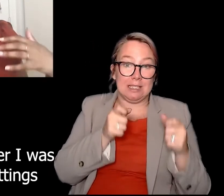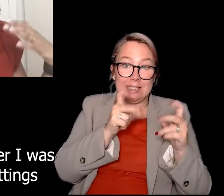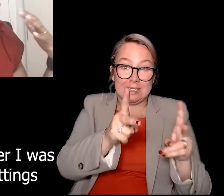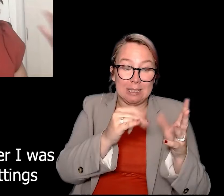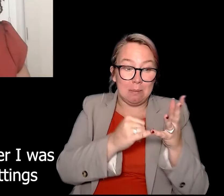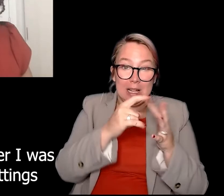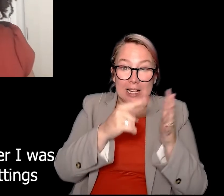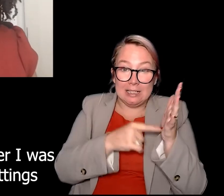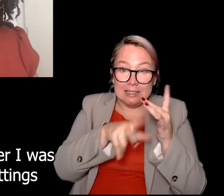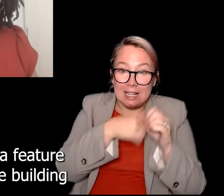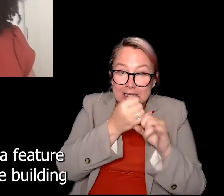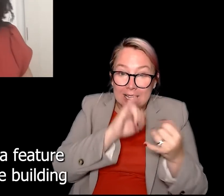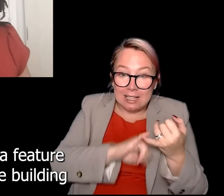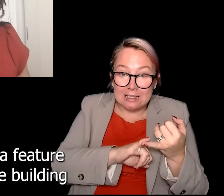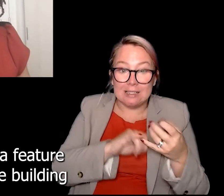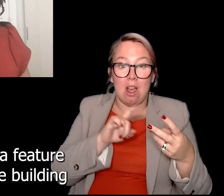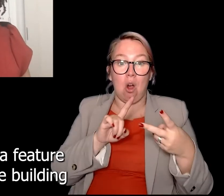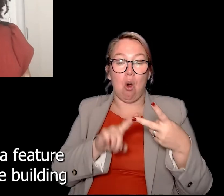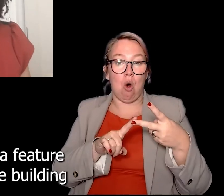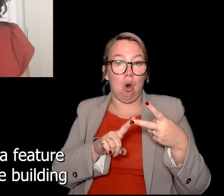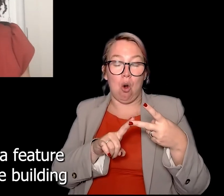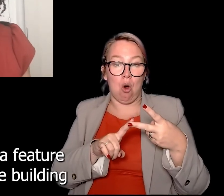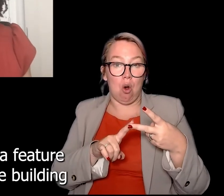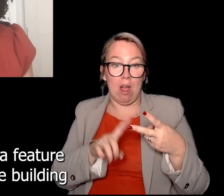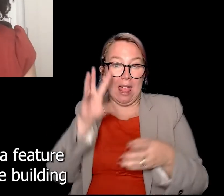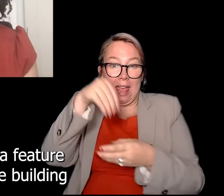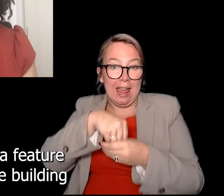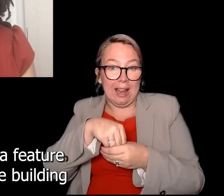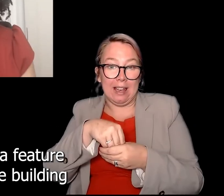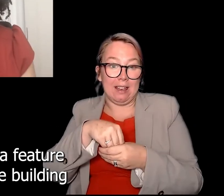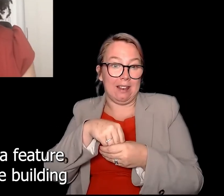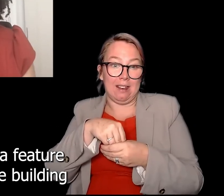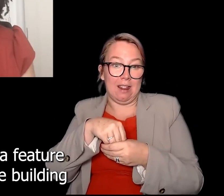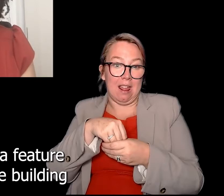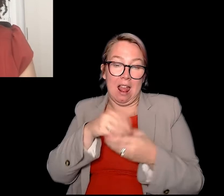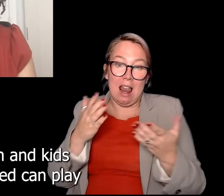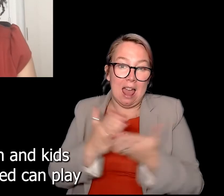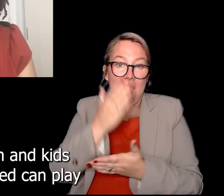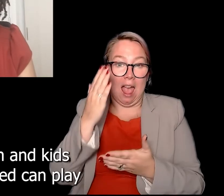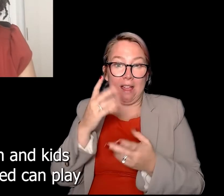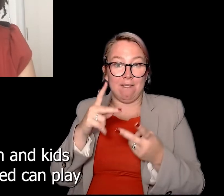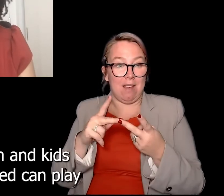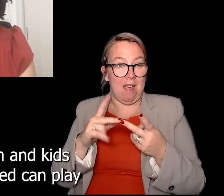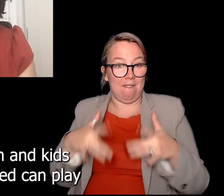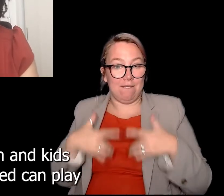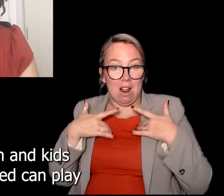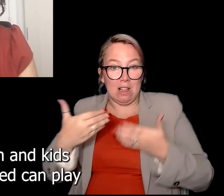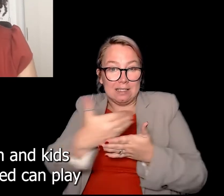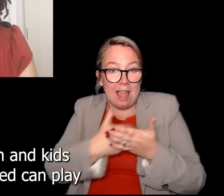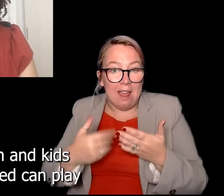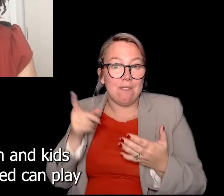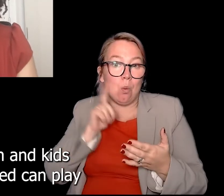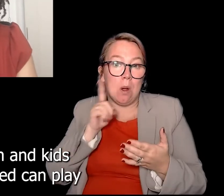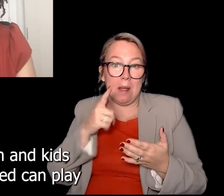was working on the system settings or whether I was working on a feature like clubs on Xbox Live, where we're building safe communities where